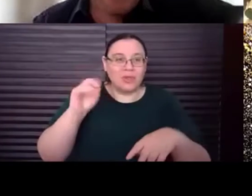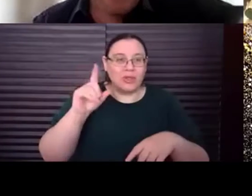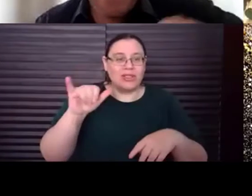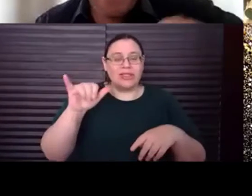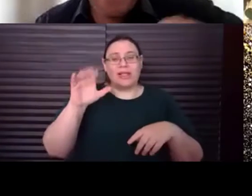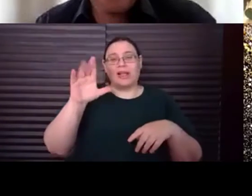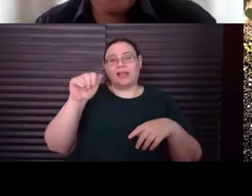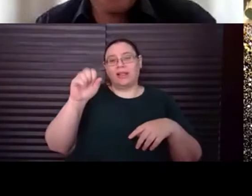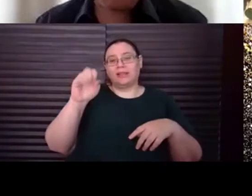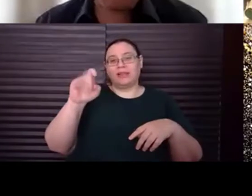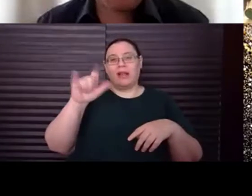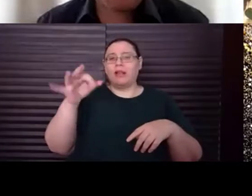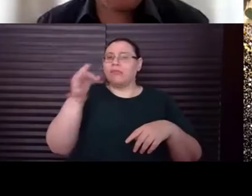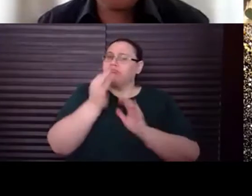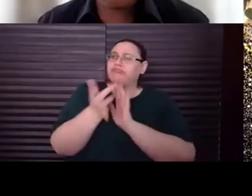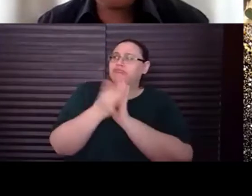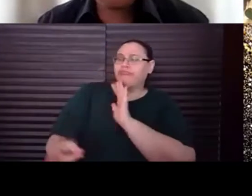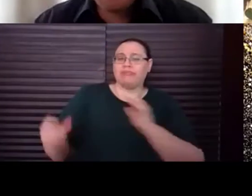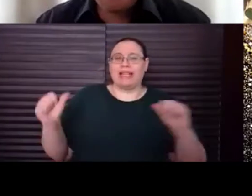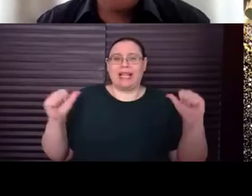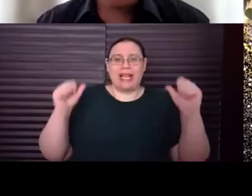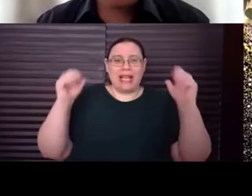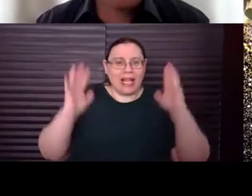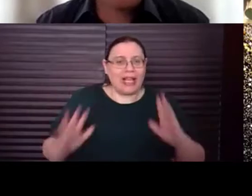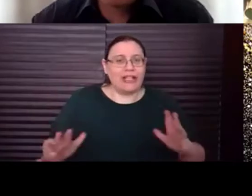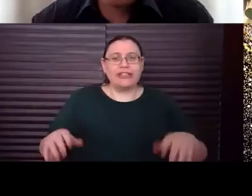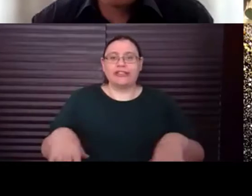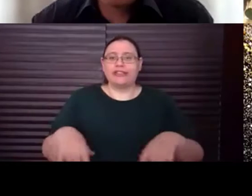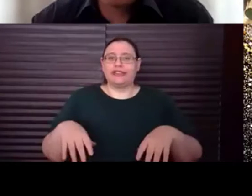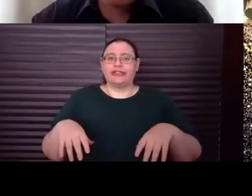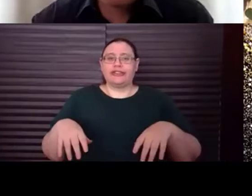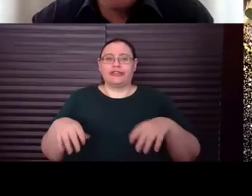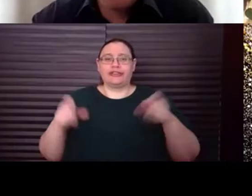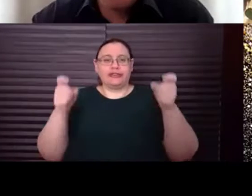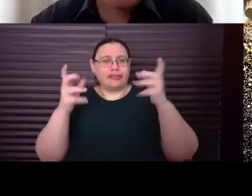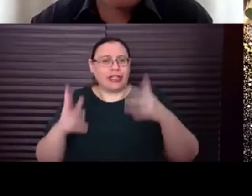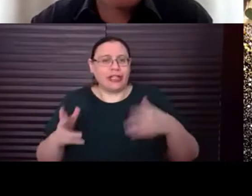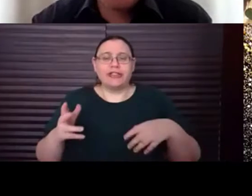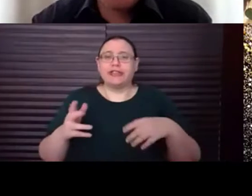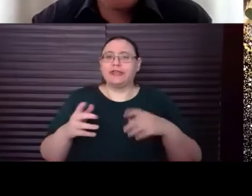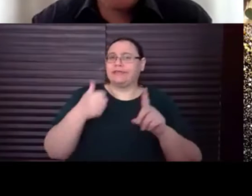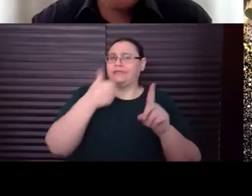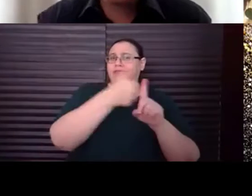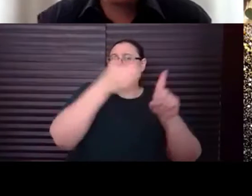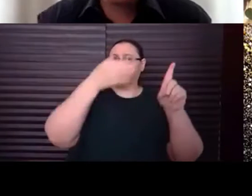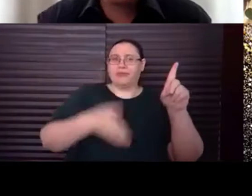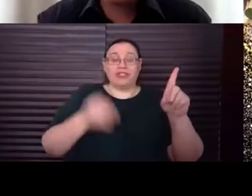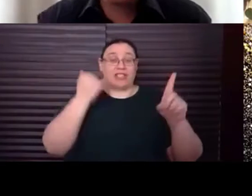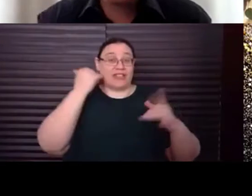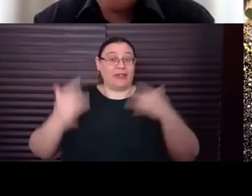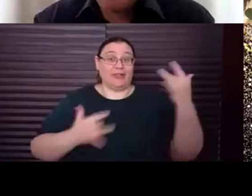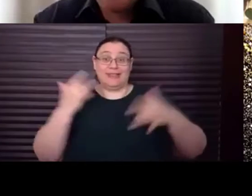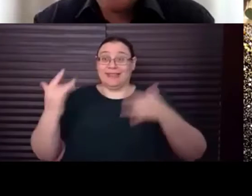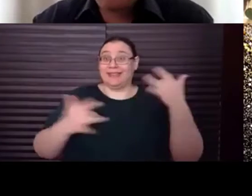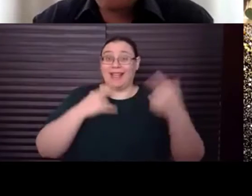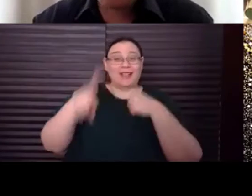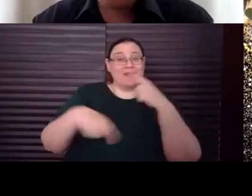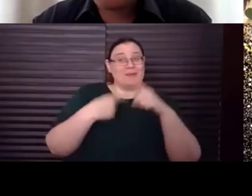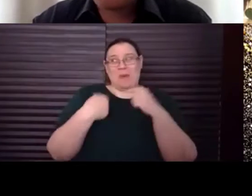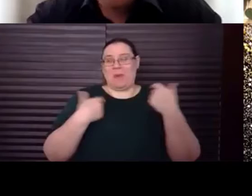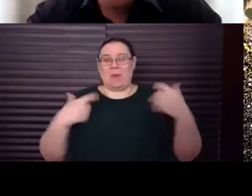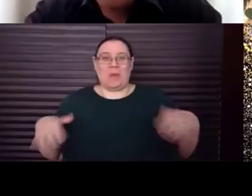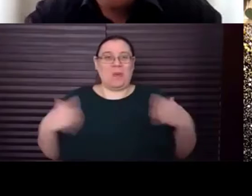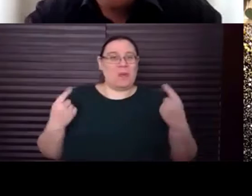talented actor, producer. You know, he's a guy that's, you know, when you're excited about what you're